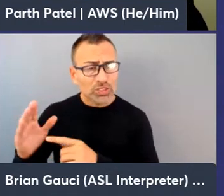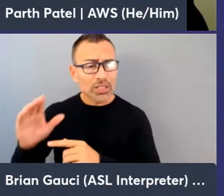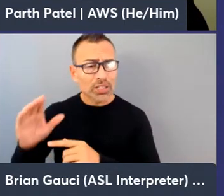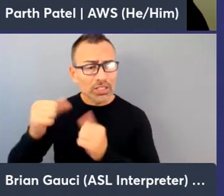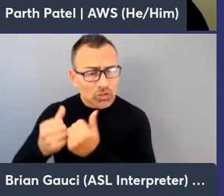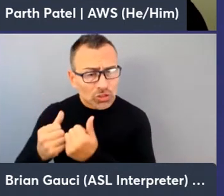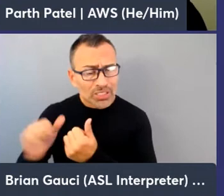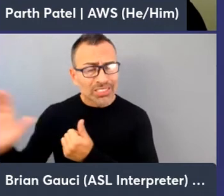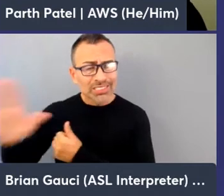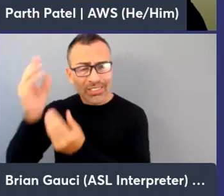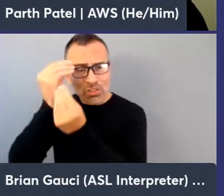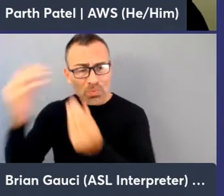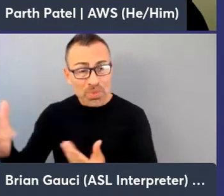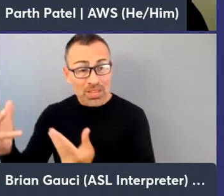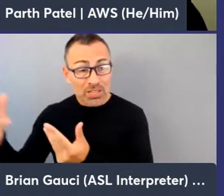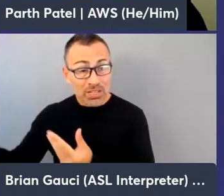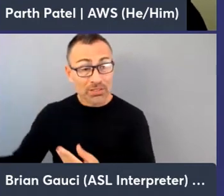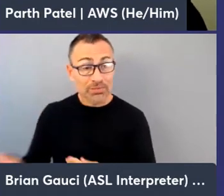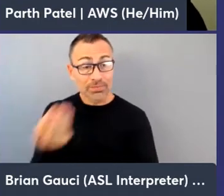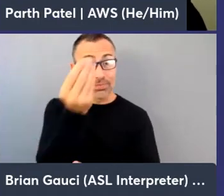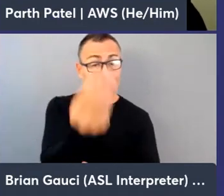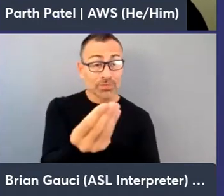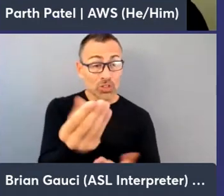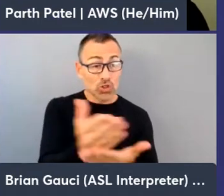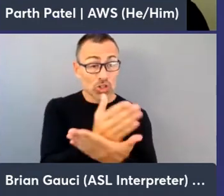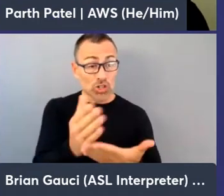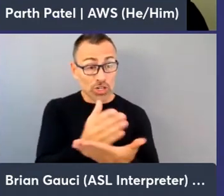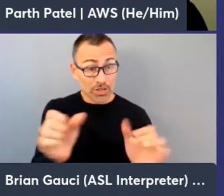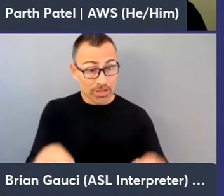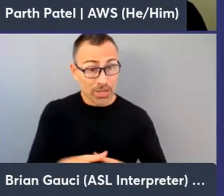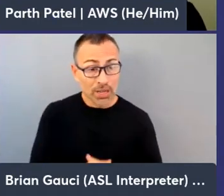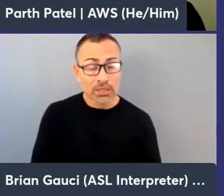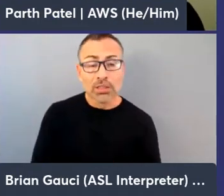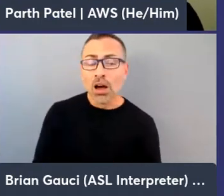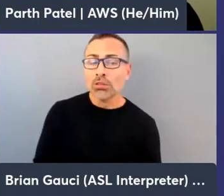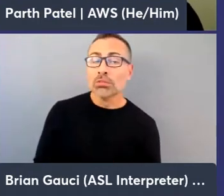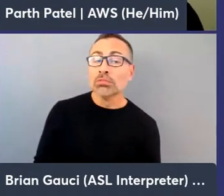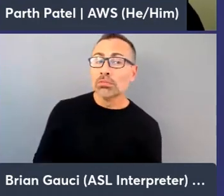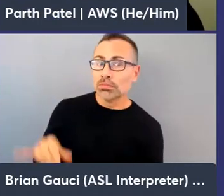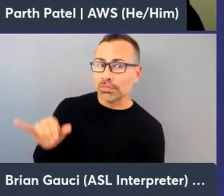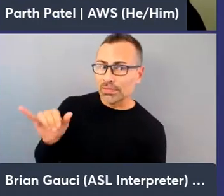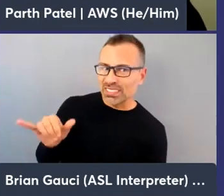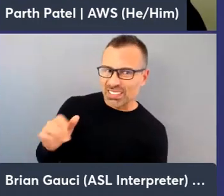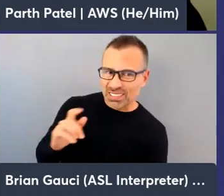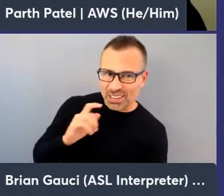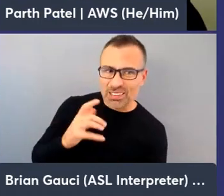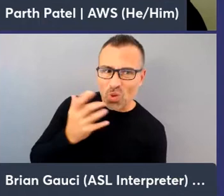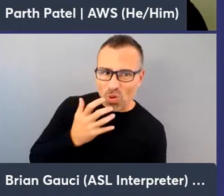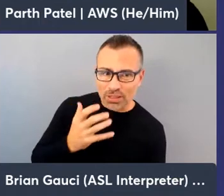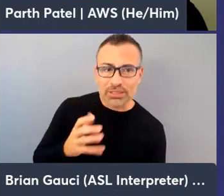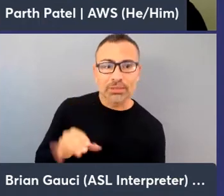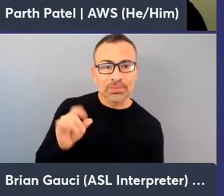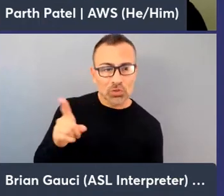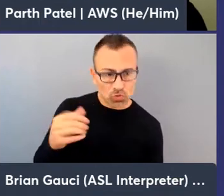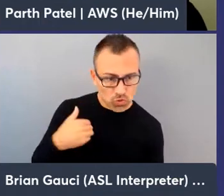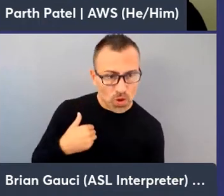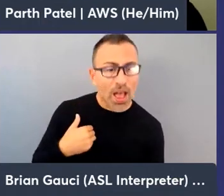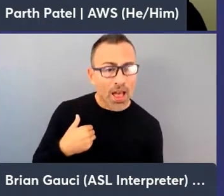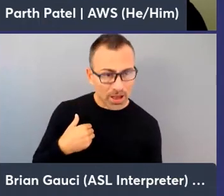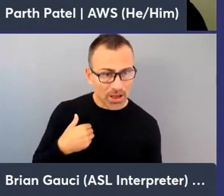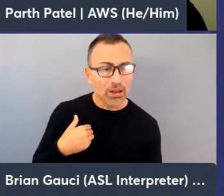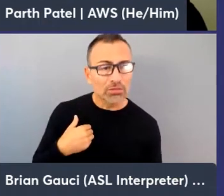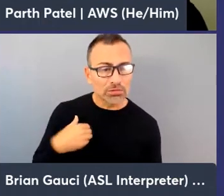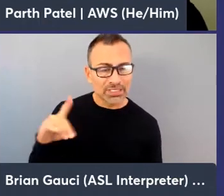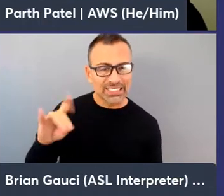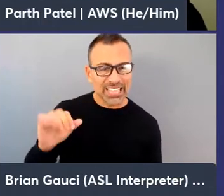get this data, but if you have a data, if you are owning the data, we can host it for free. You